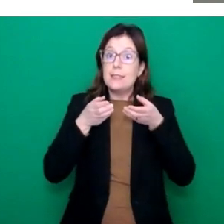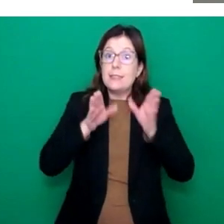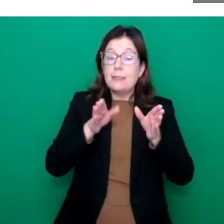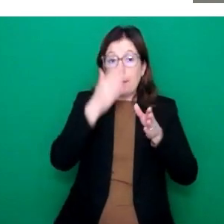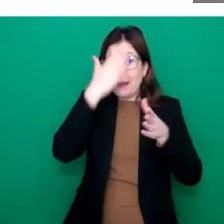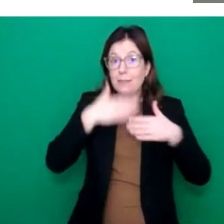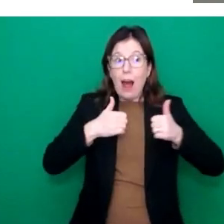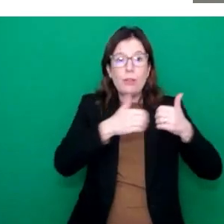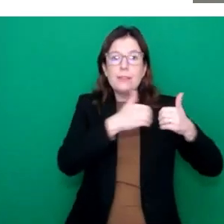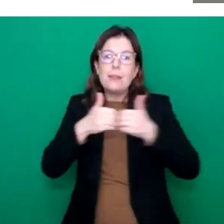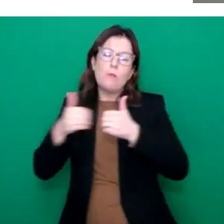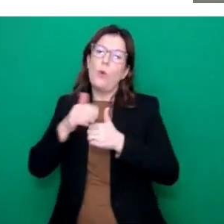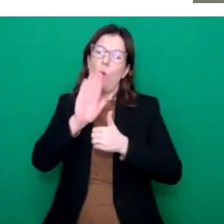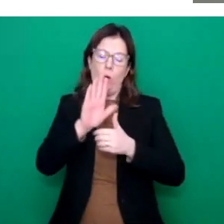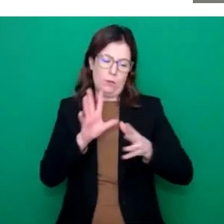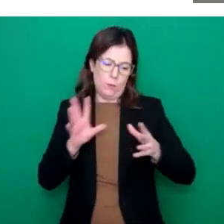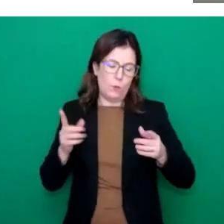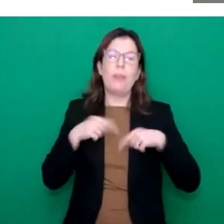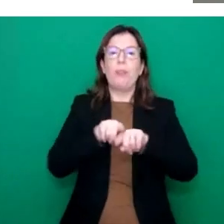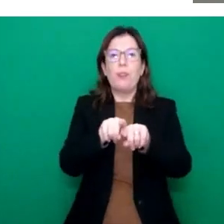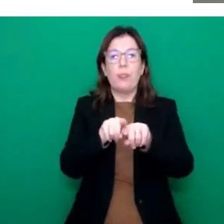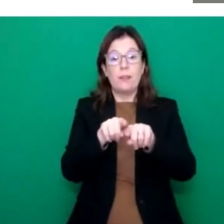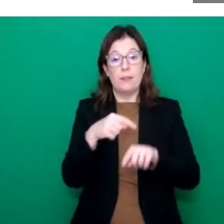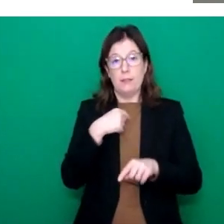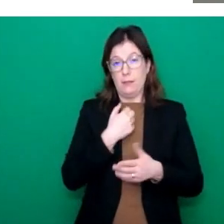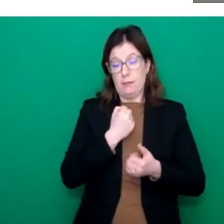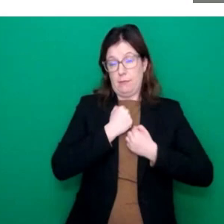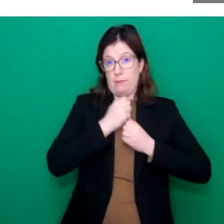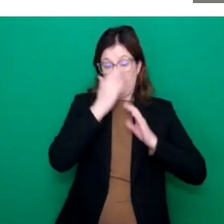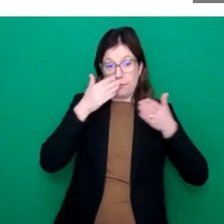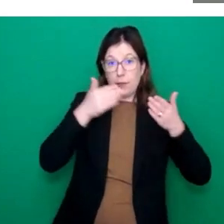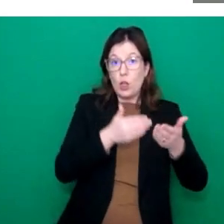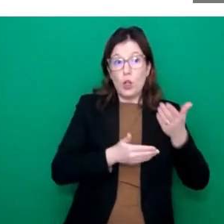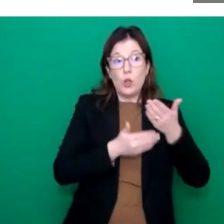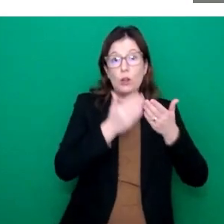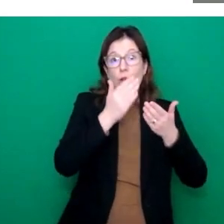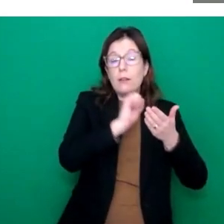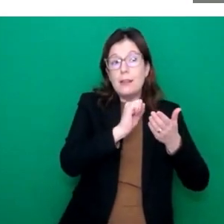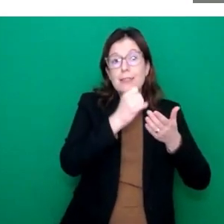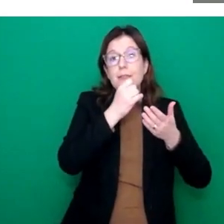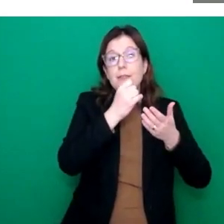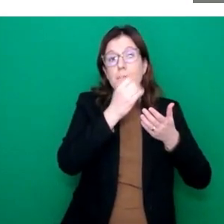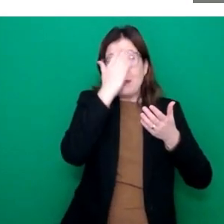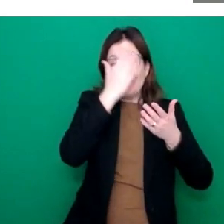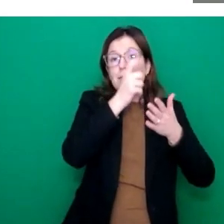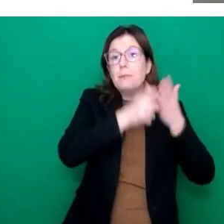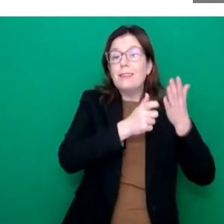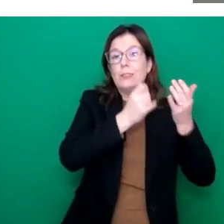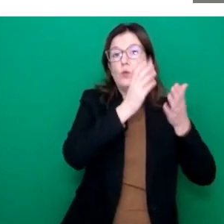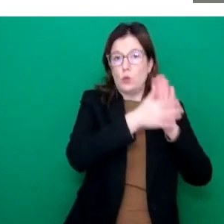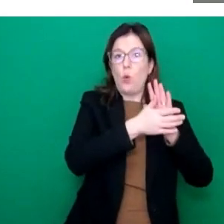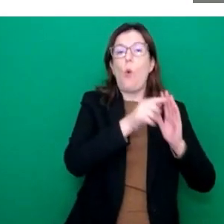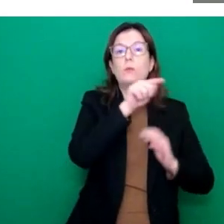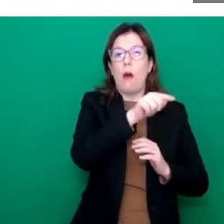health services. I also have a specialist interest in neurodevelopmental disorders, and I'm actively engaged in providing a